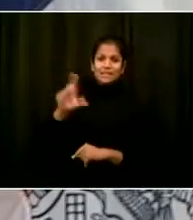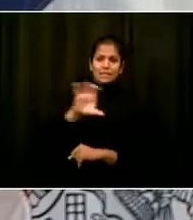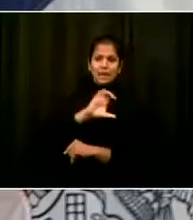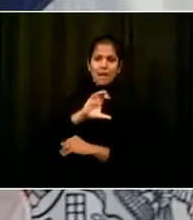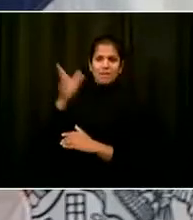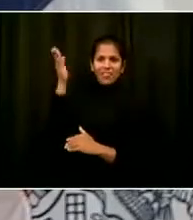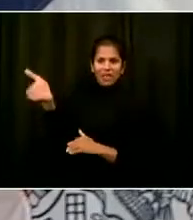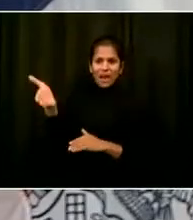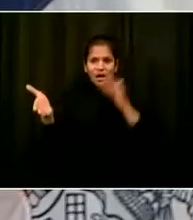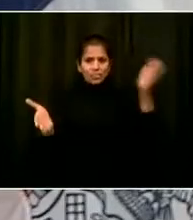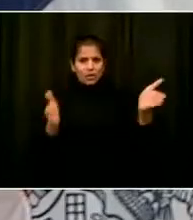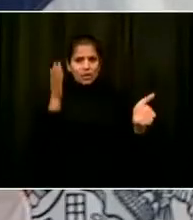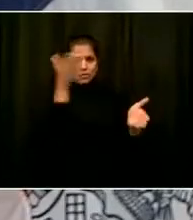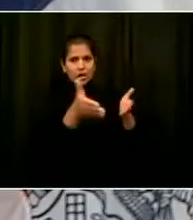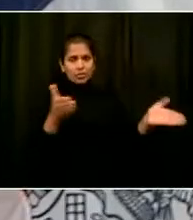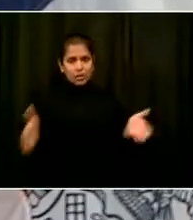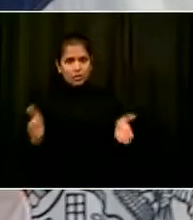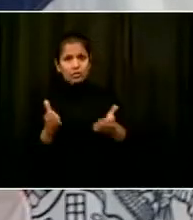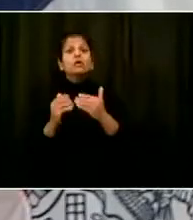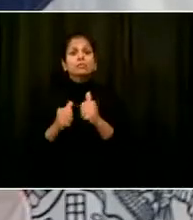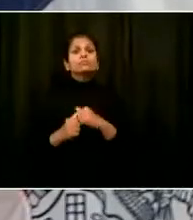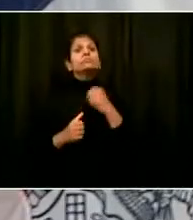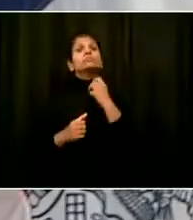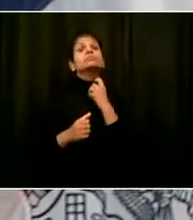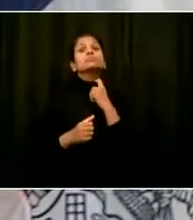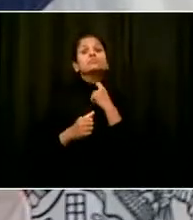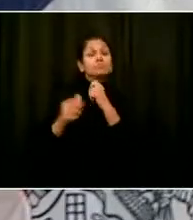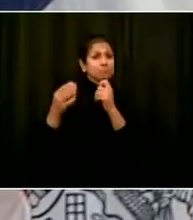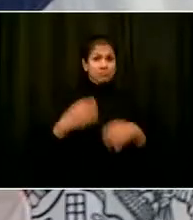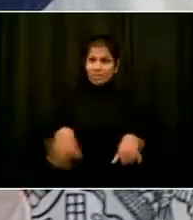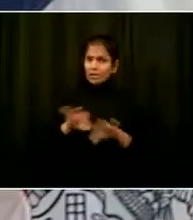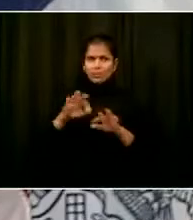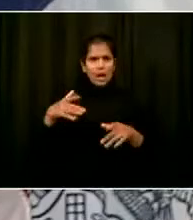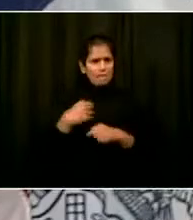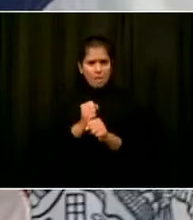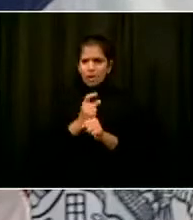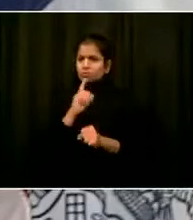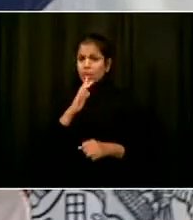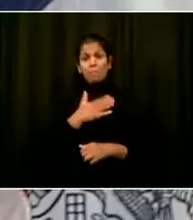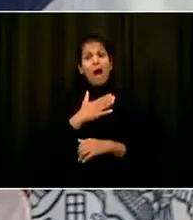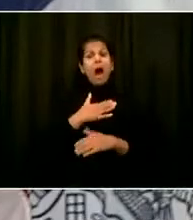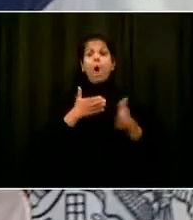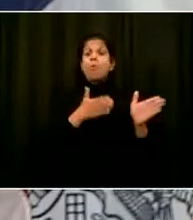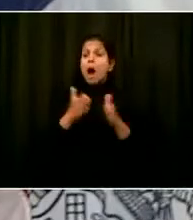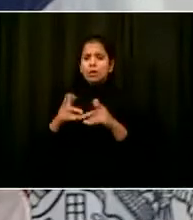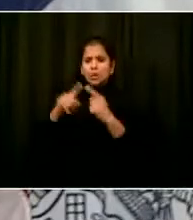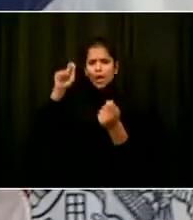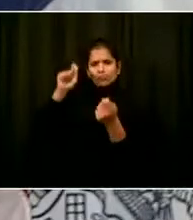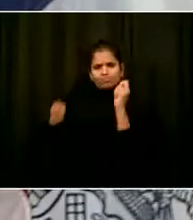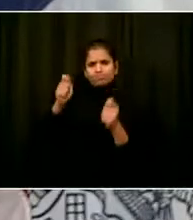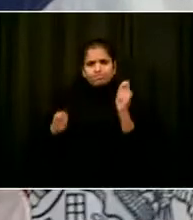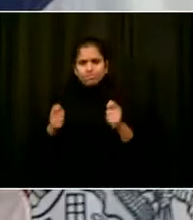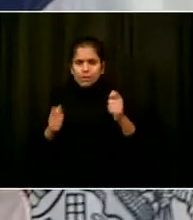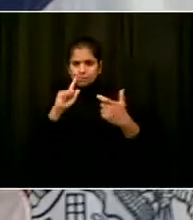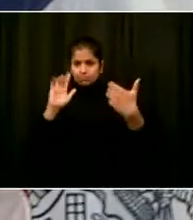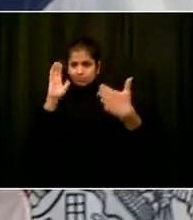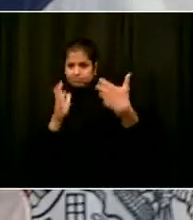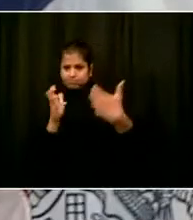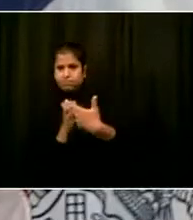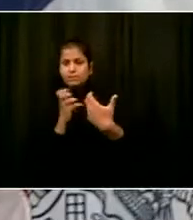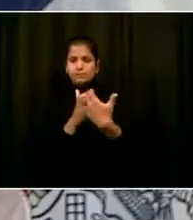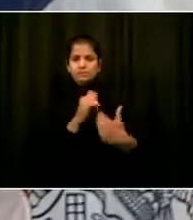are all about if there's a particular need we're going to move our officers there and people going to see it I think that's going to be reassuring to